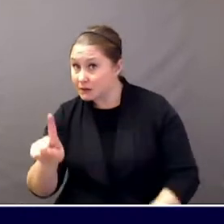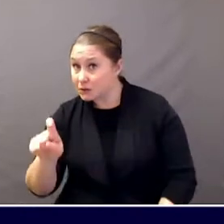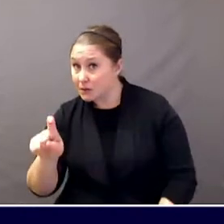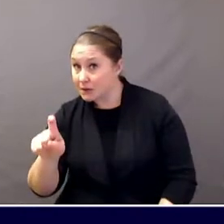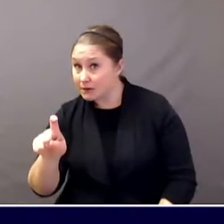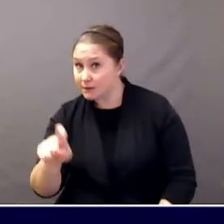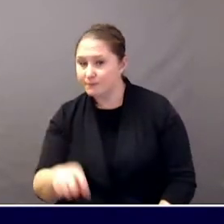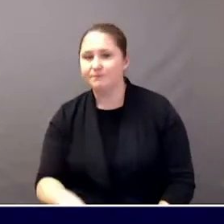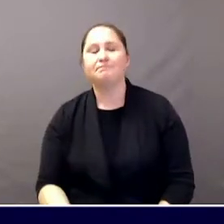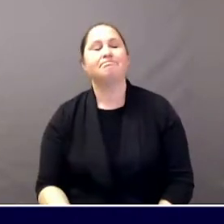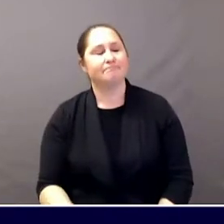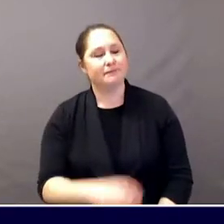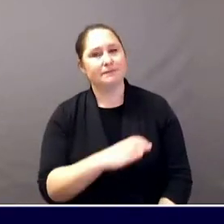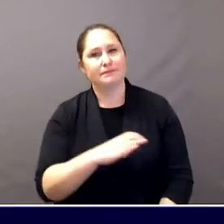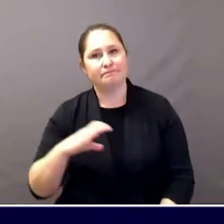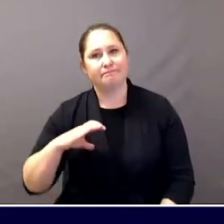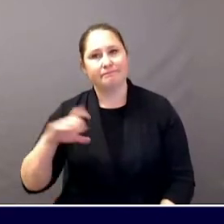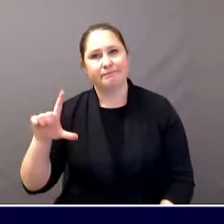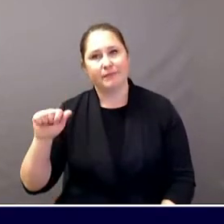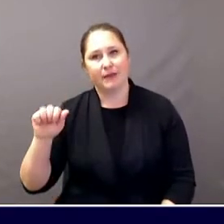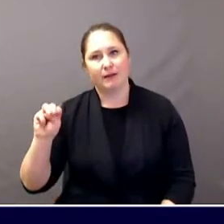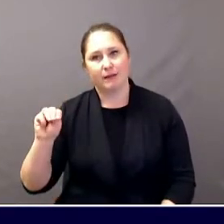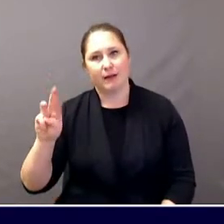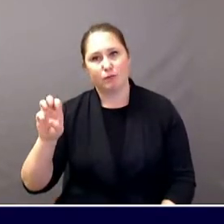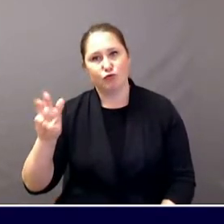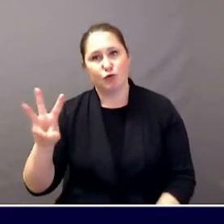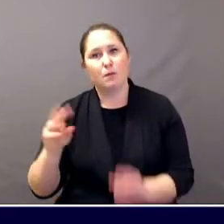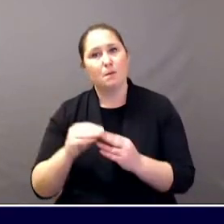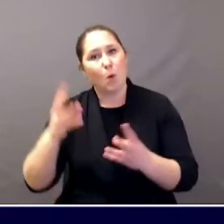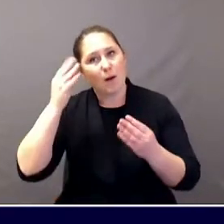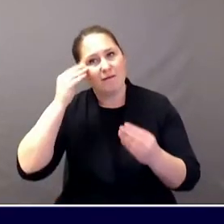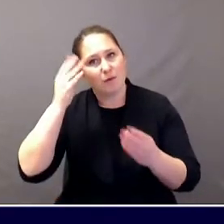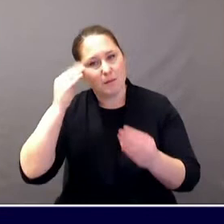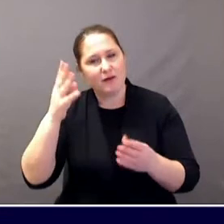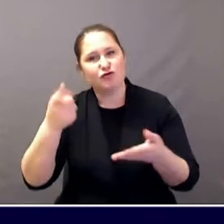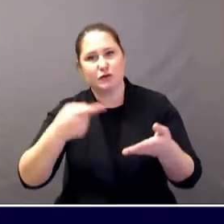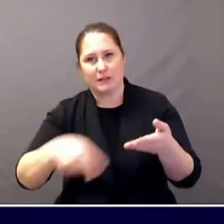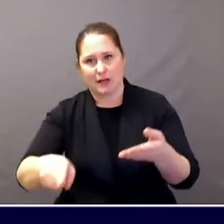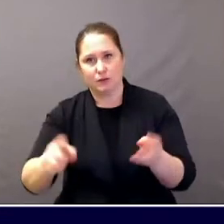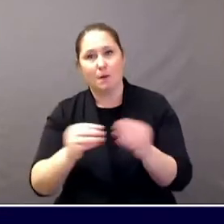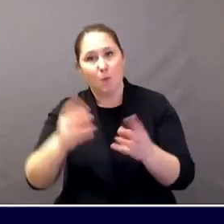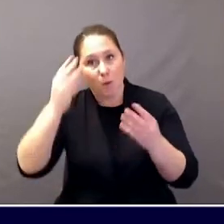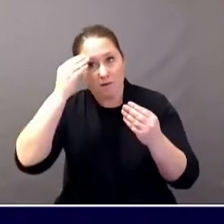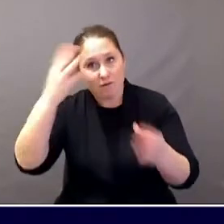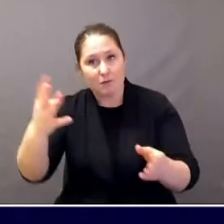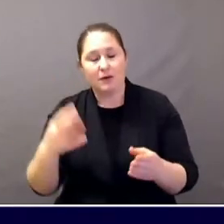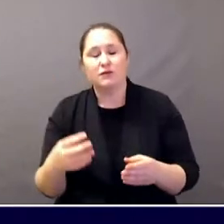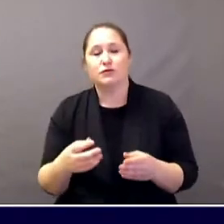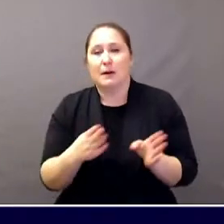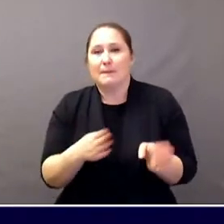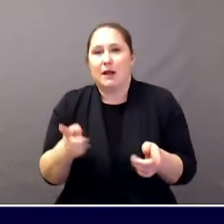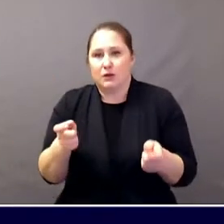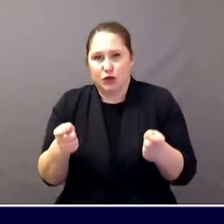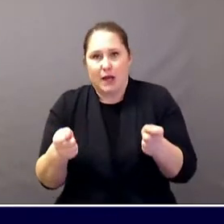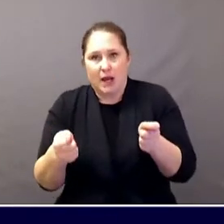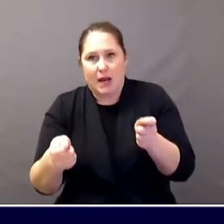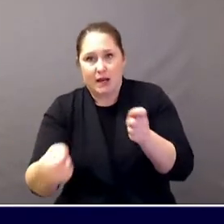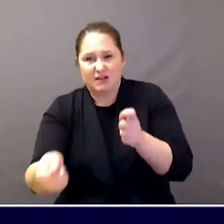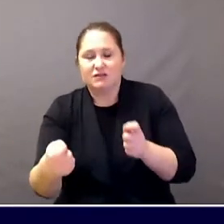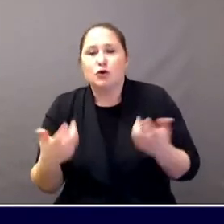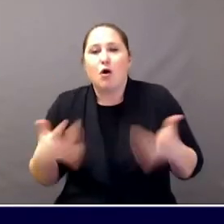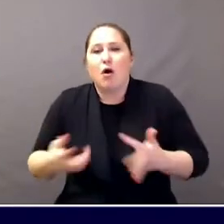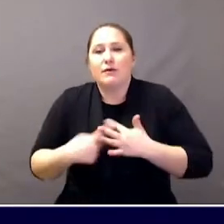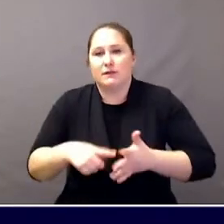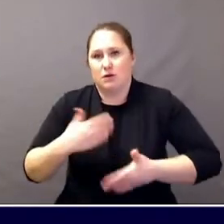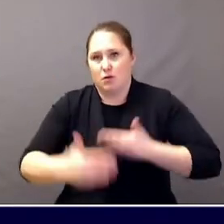have more information in place, and the plan itself is evolving, as the governor said. We have begun with hospitals, some of